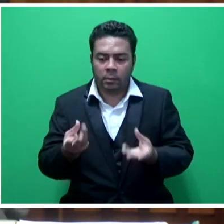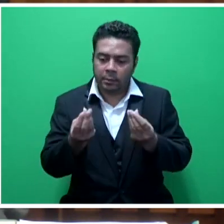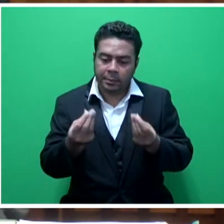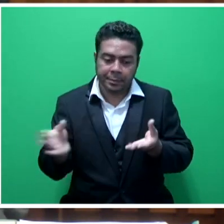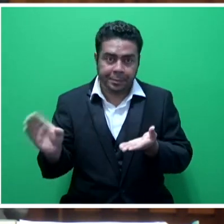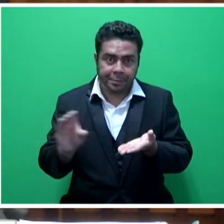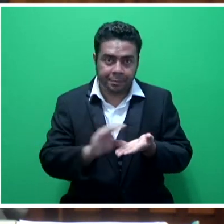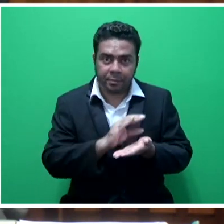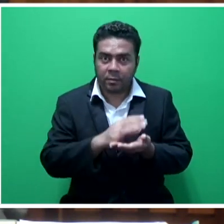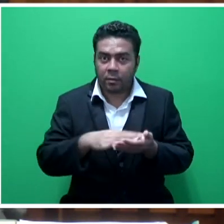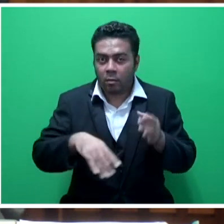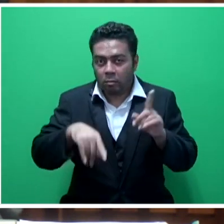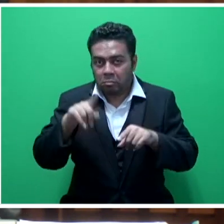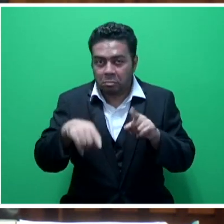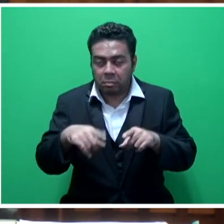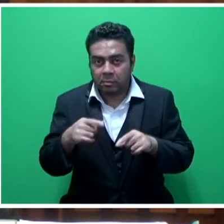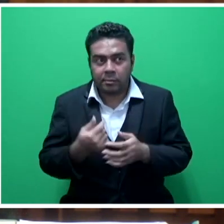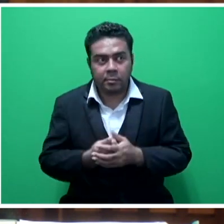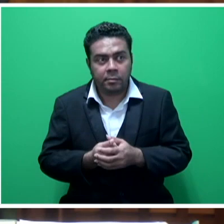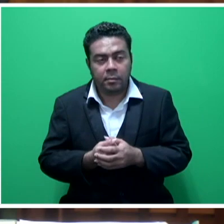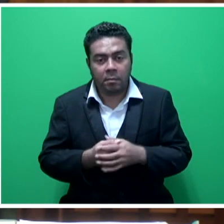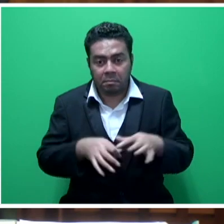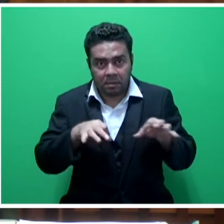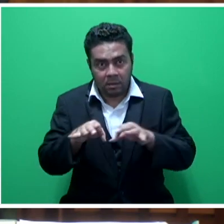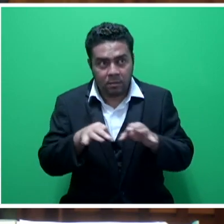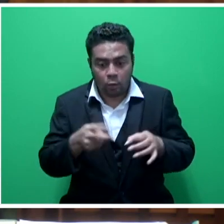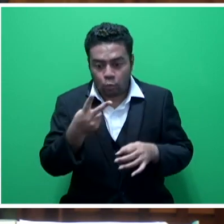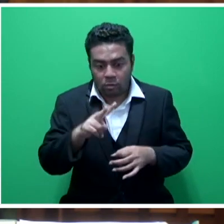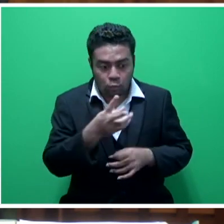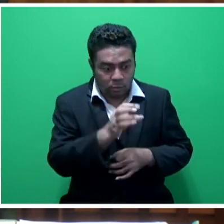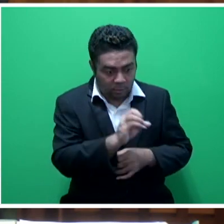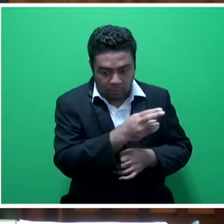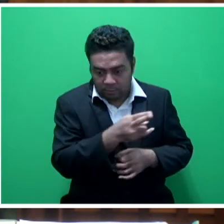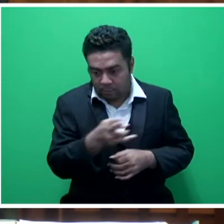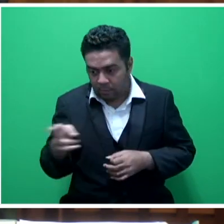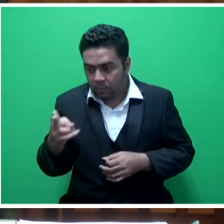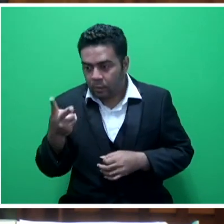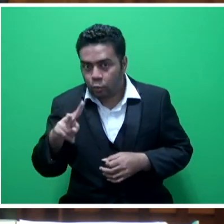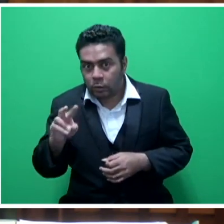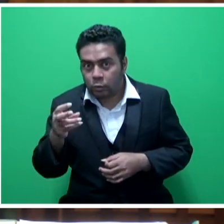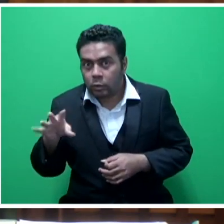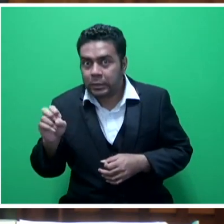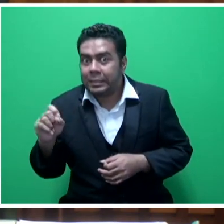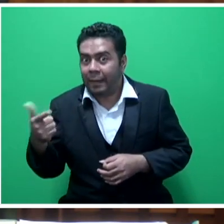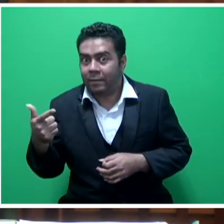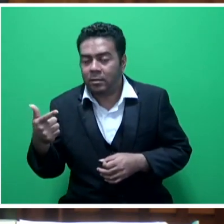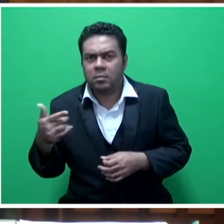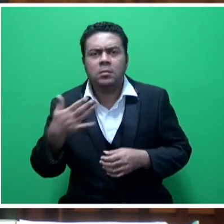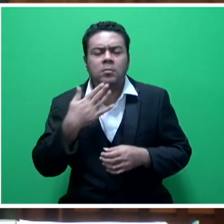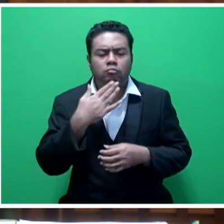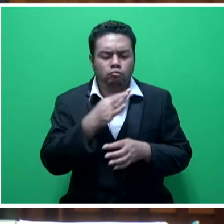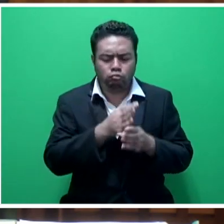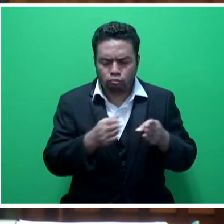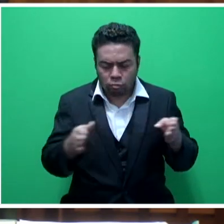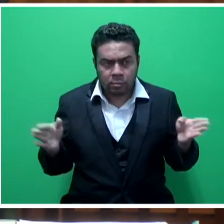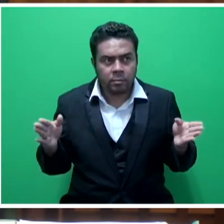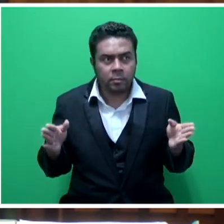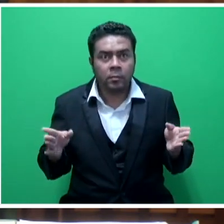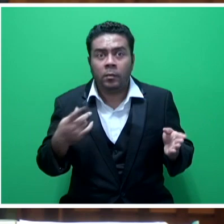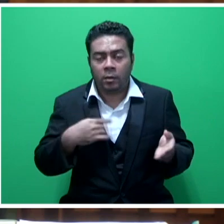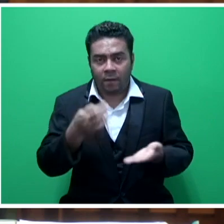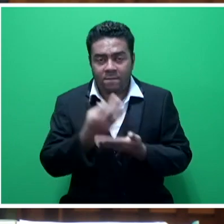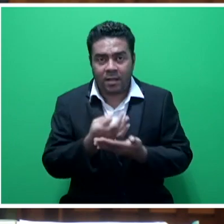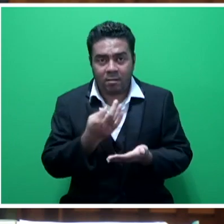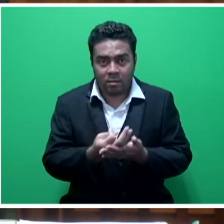forecast for 2020 until 2027 have been independently validated by BNP Paribas. Those of you know in the finance